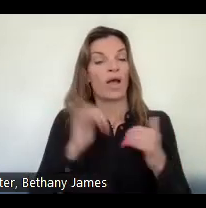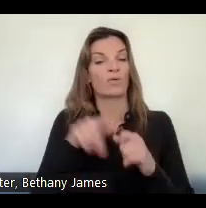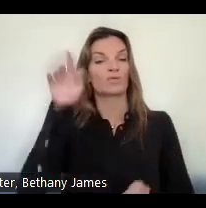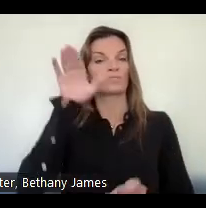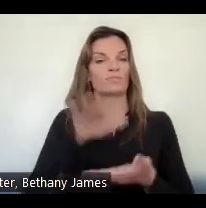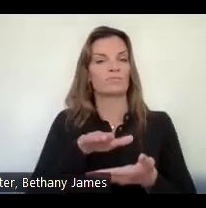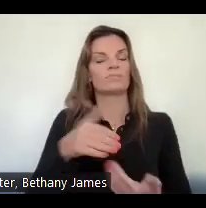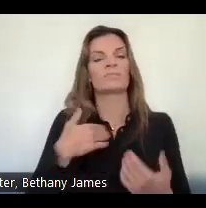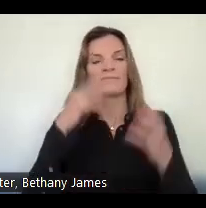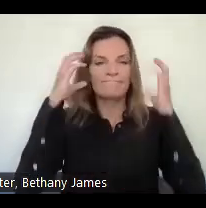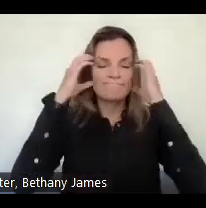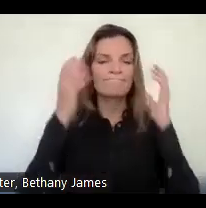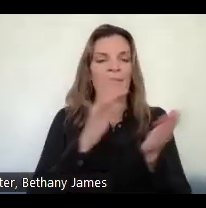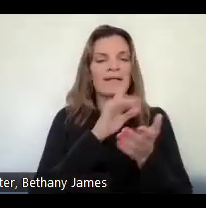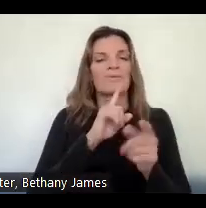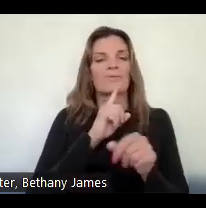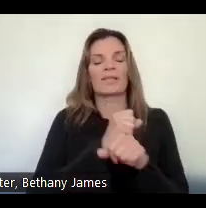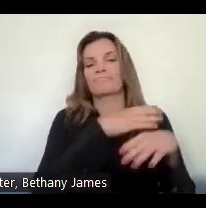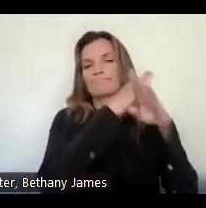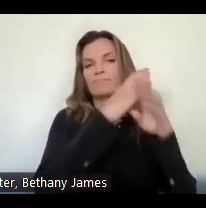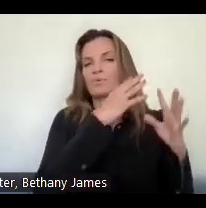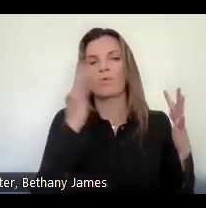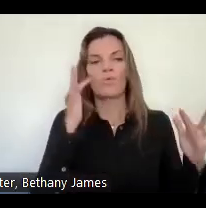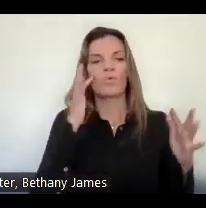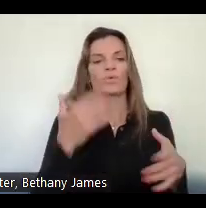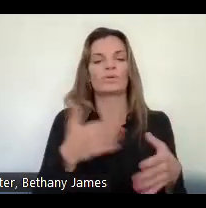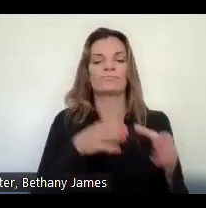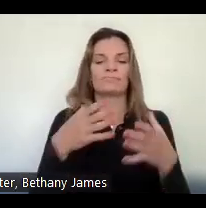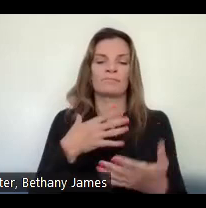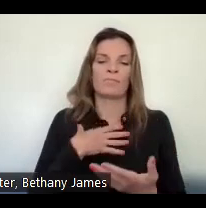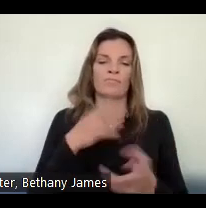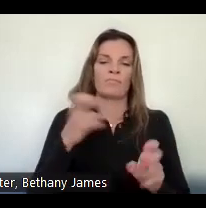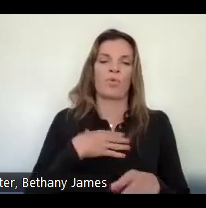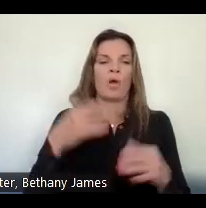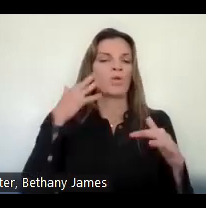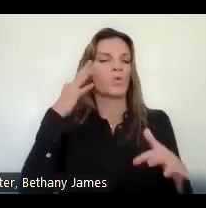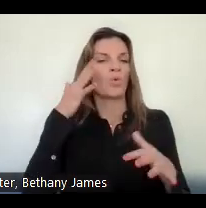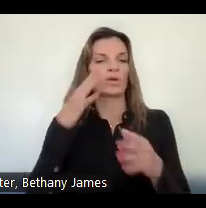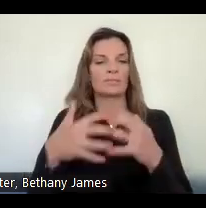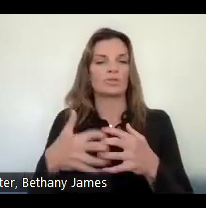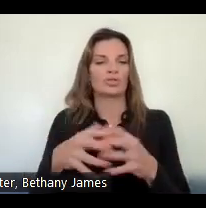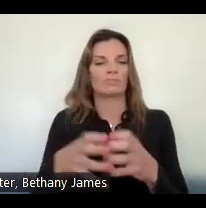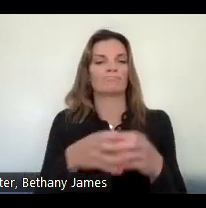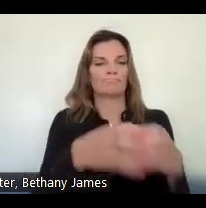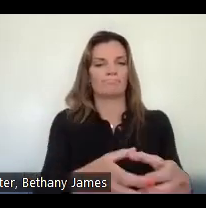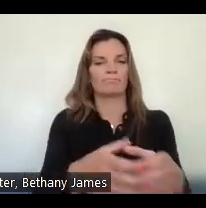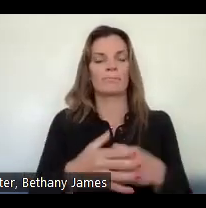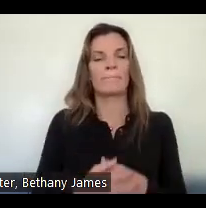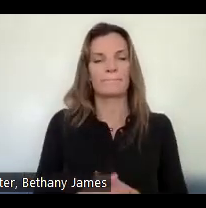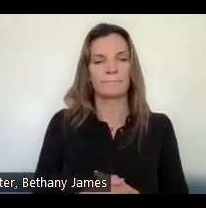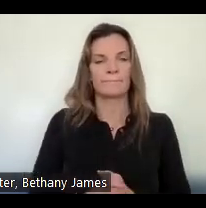canceling headphones, using a white noise machine as previously mentioned. There's a lot of overlap as you can see with these. And